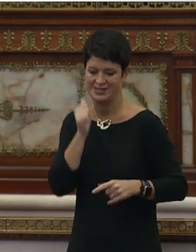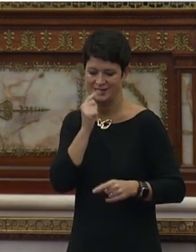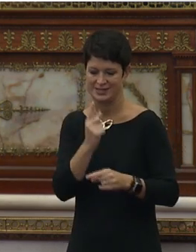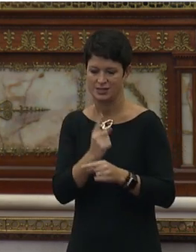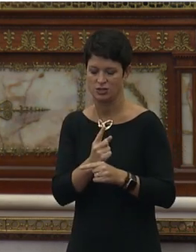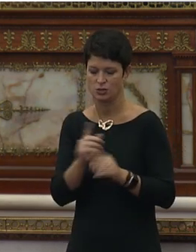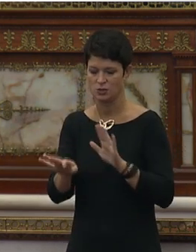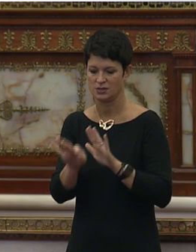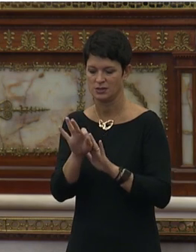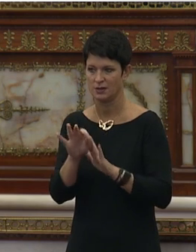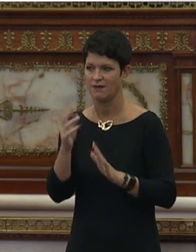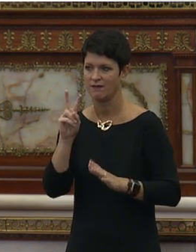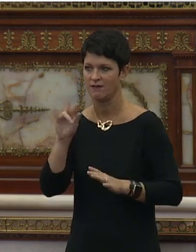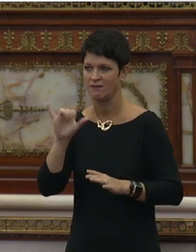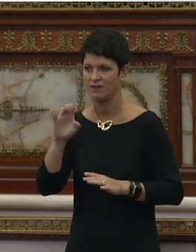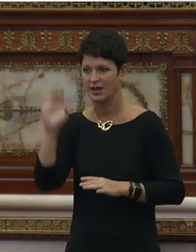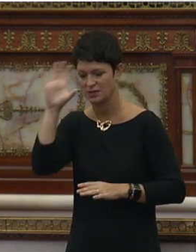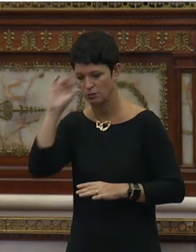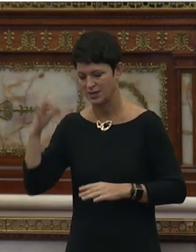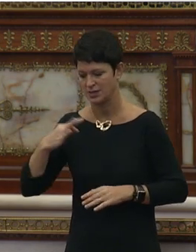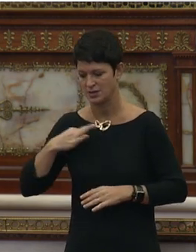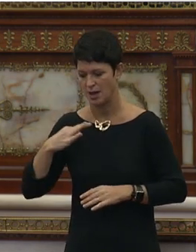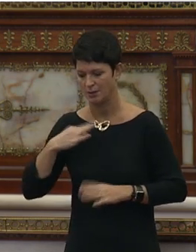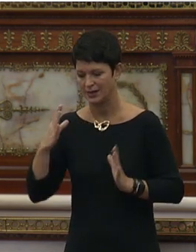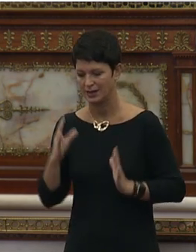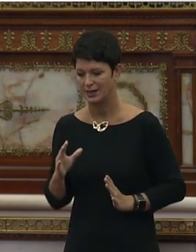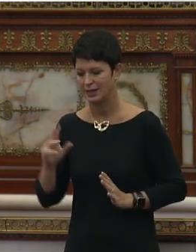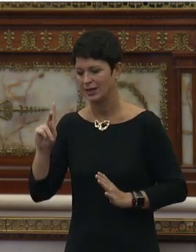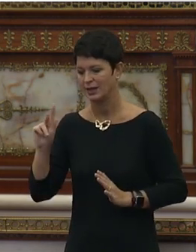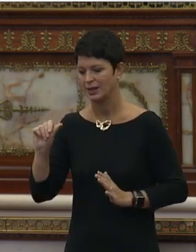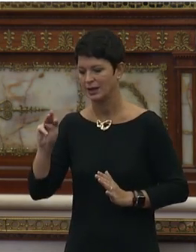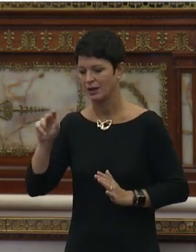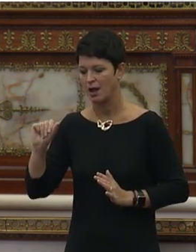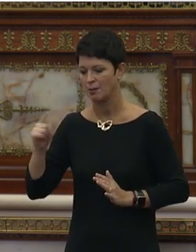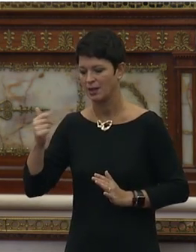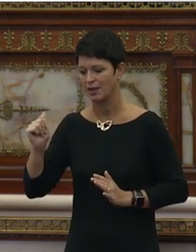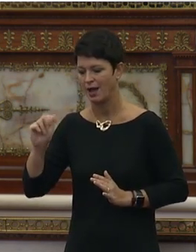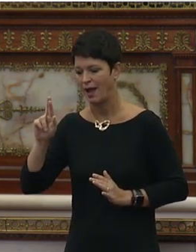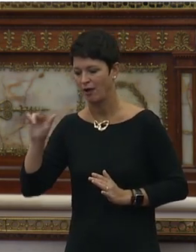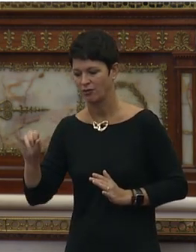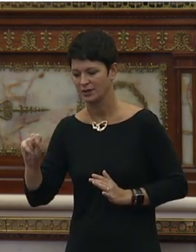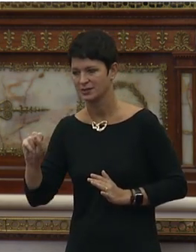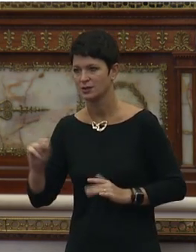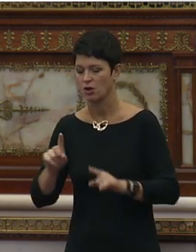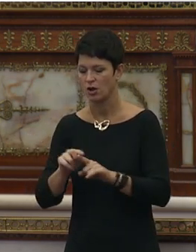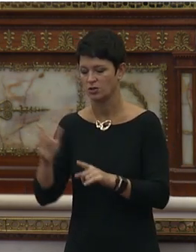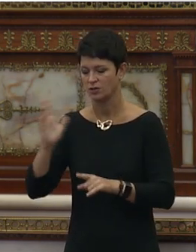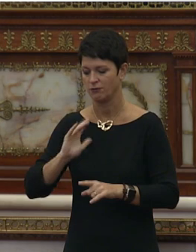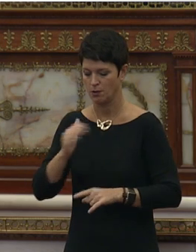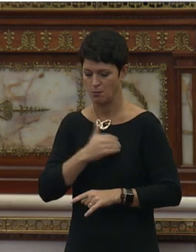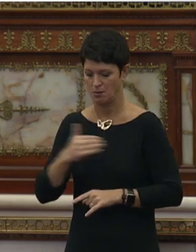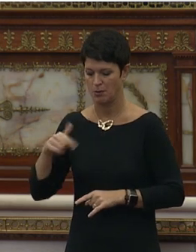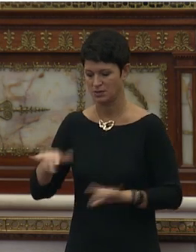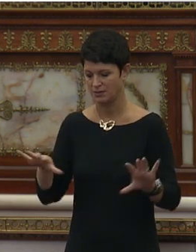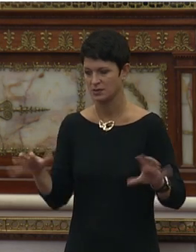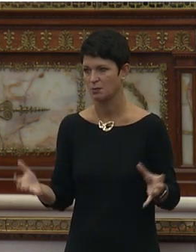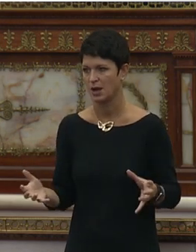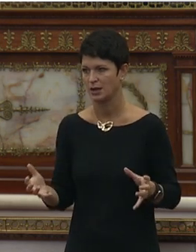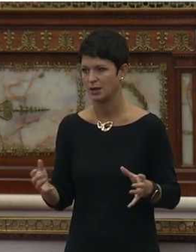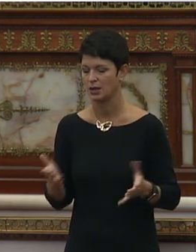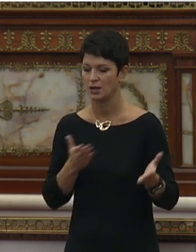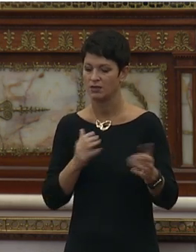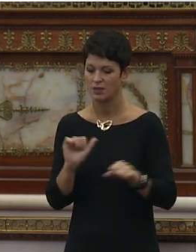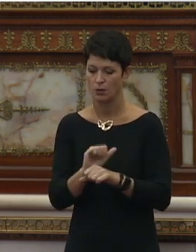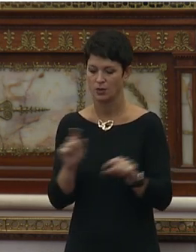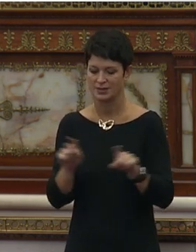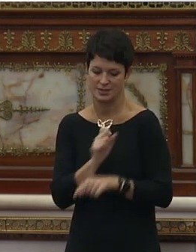nominated as a vice president nominee, that being Senator Kamala Harris. And, you know, former members of this body that serve in the